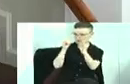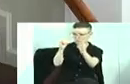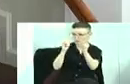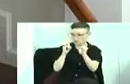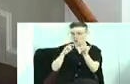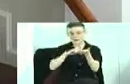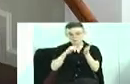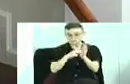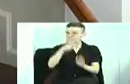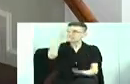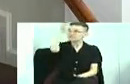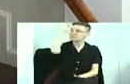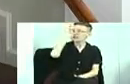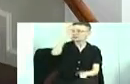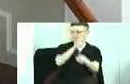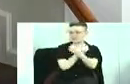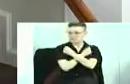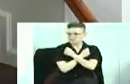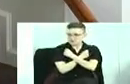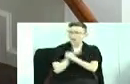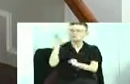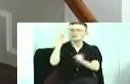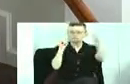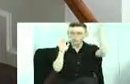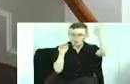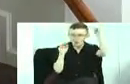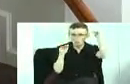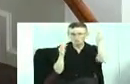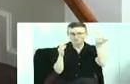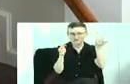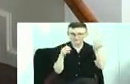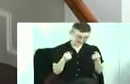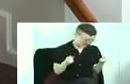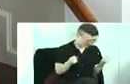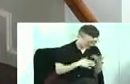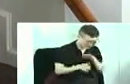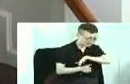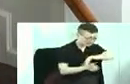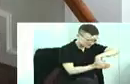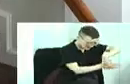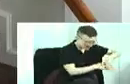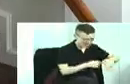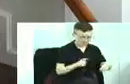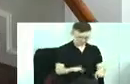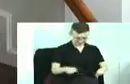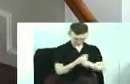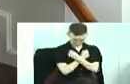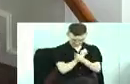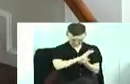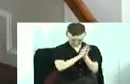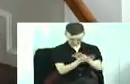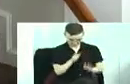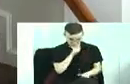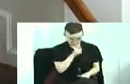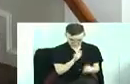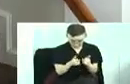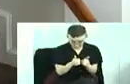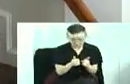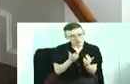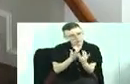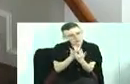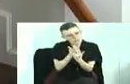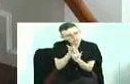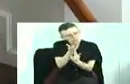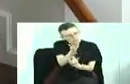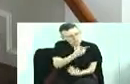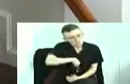love, the place where fear is set aside and love is made real, happens in us and through us when two or more of